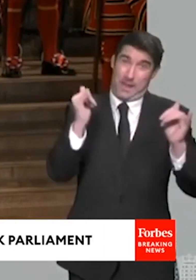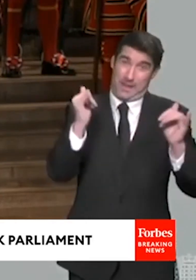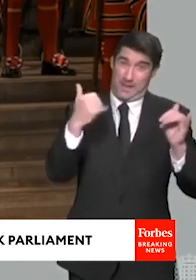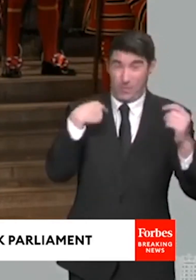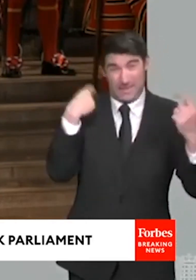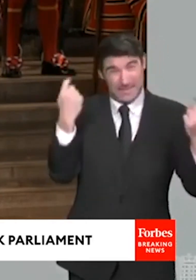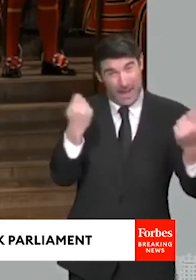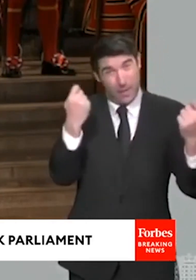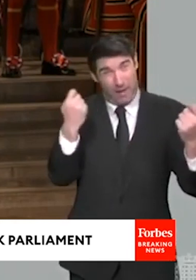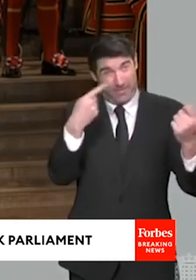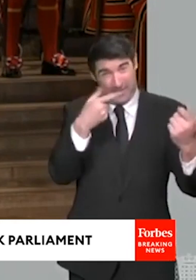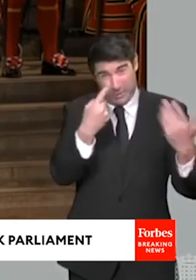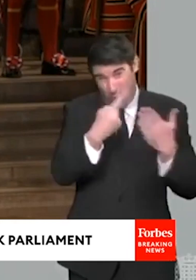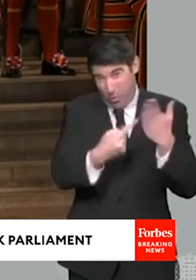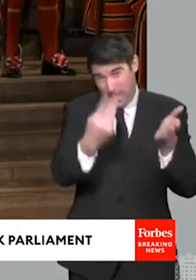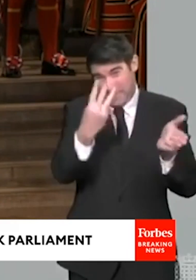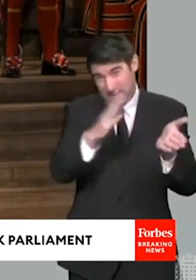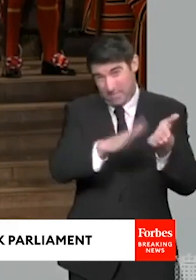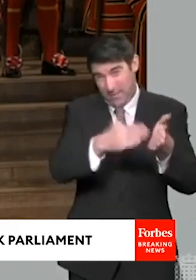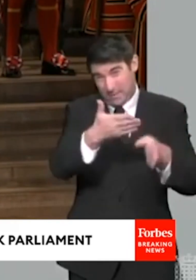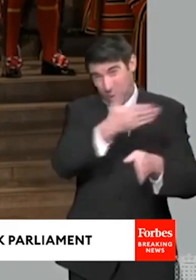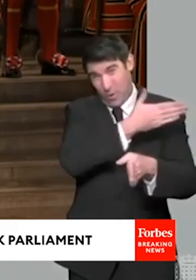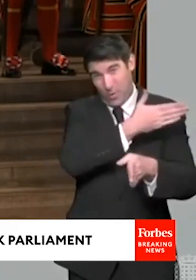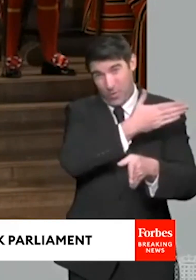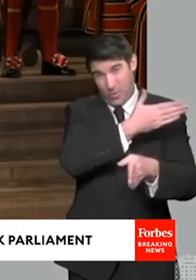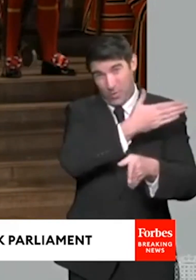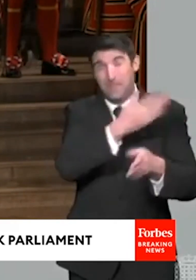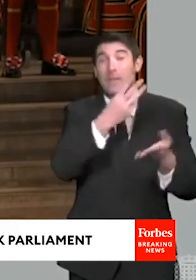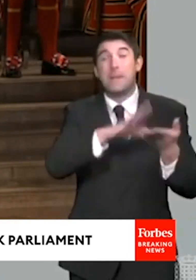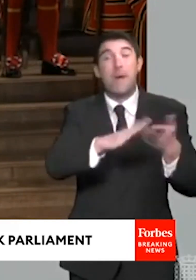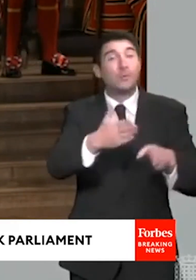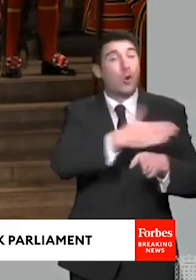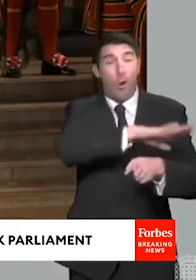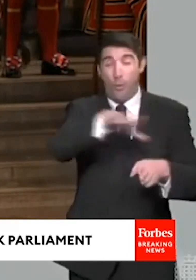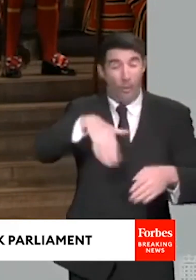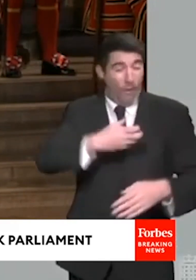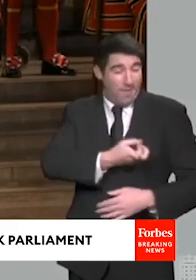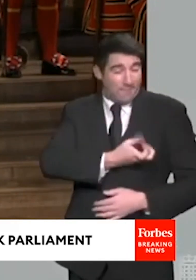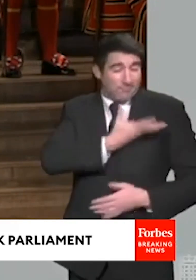only 3 months ago with such joyful hearts.